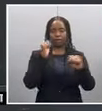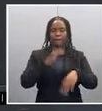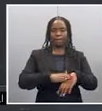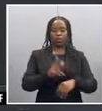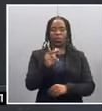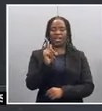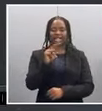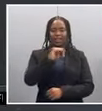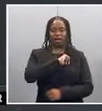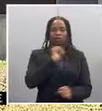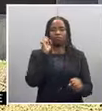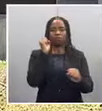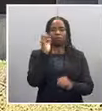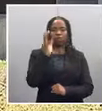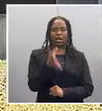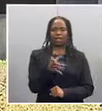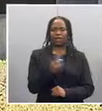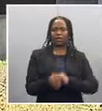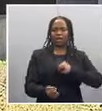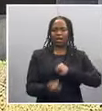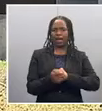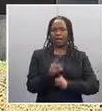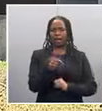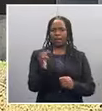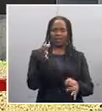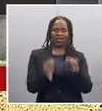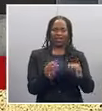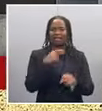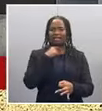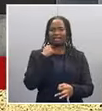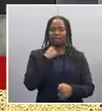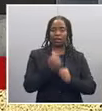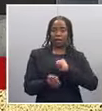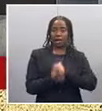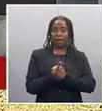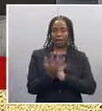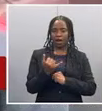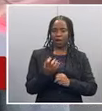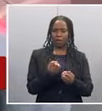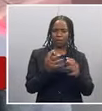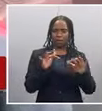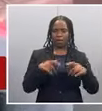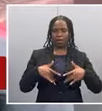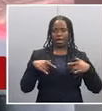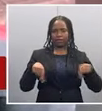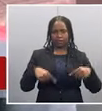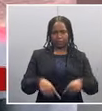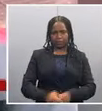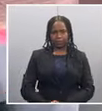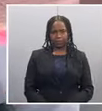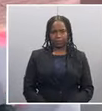to KwaZulu-Natal. The latest suspected political killing in the province has many others now fearing for their